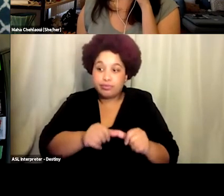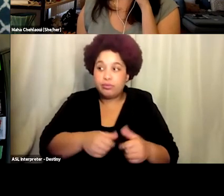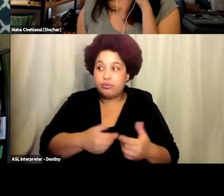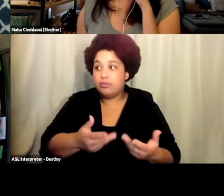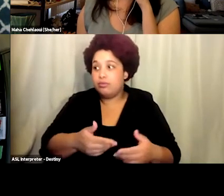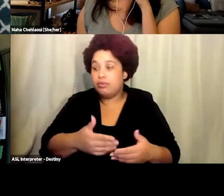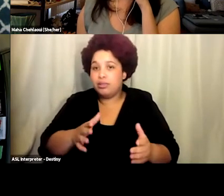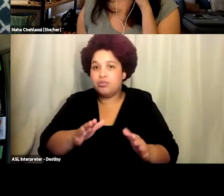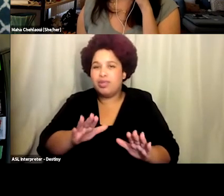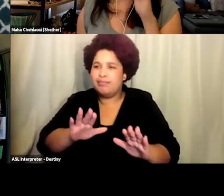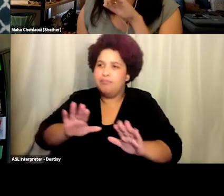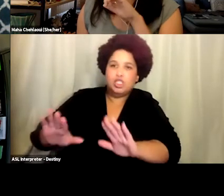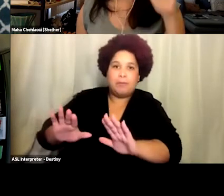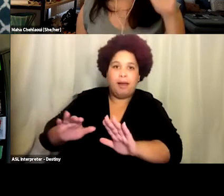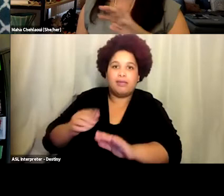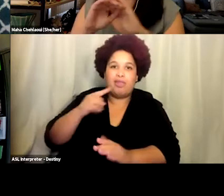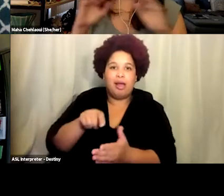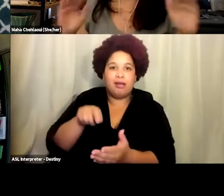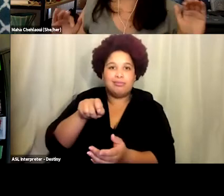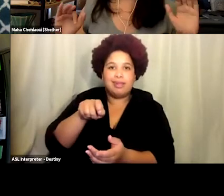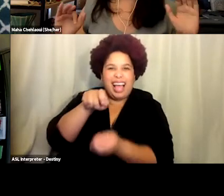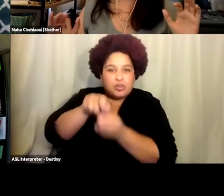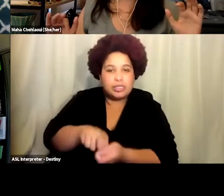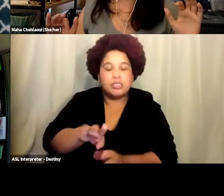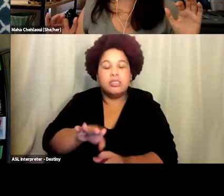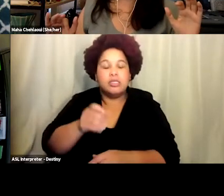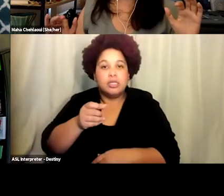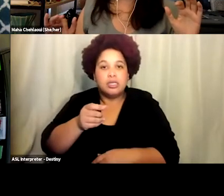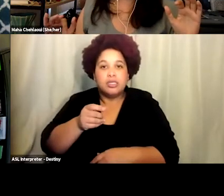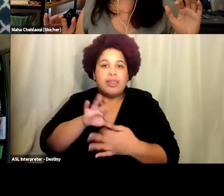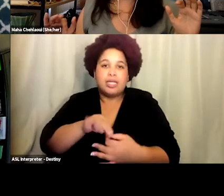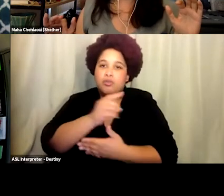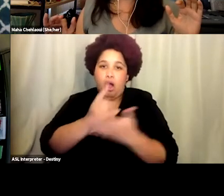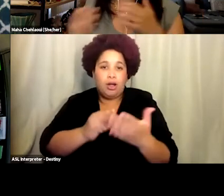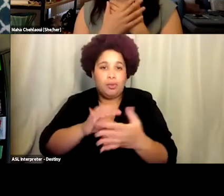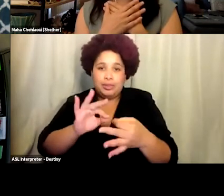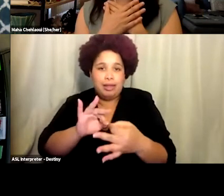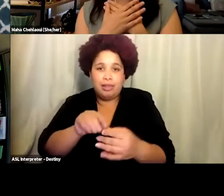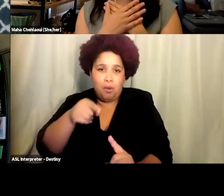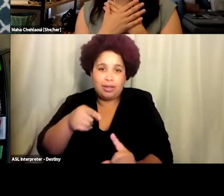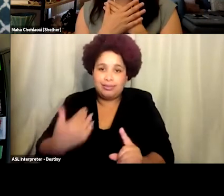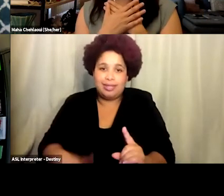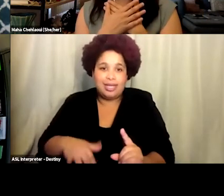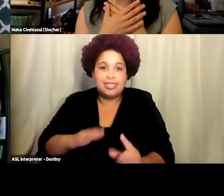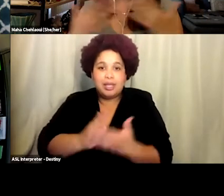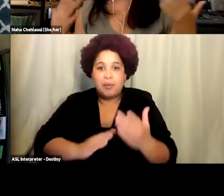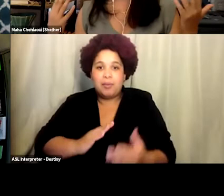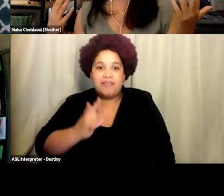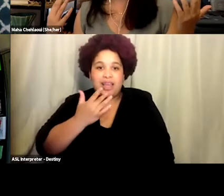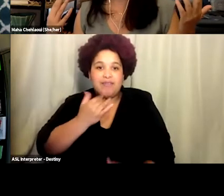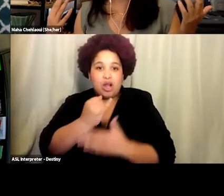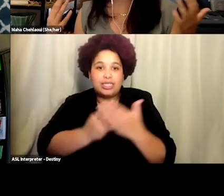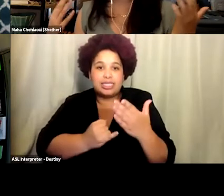constantly pushing back for accuracy. Absolutely, yes, on the art point, some of the favorite sort of